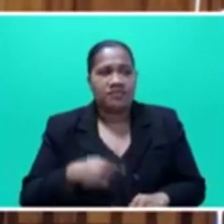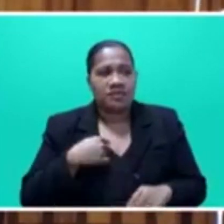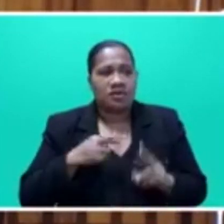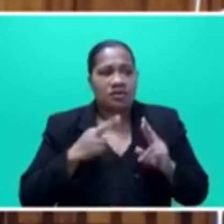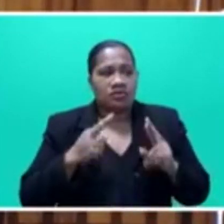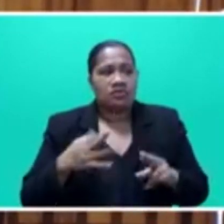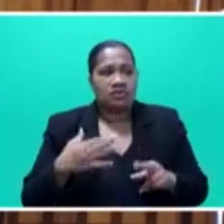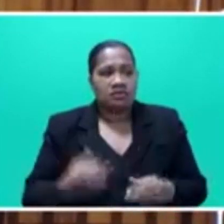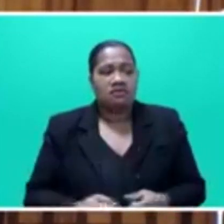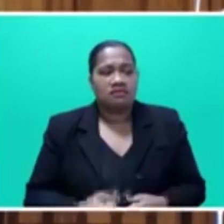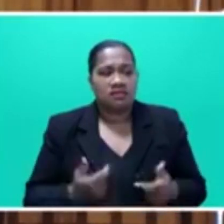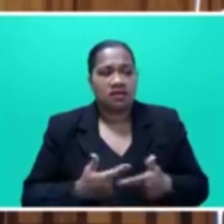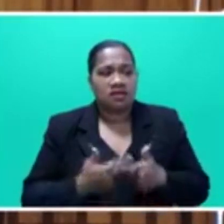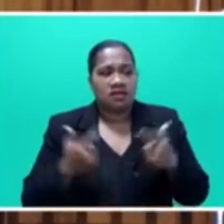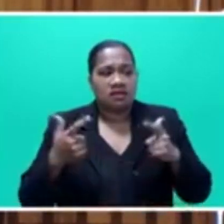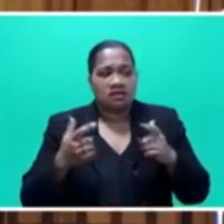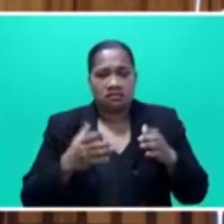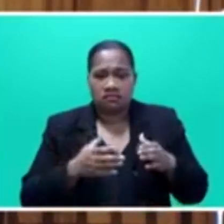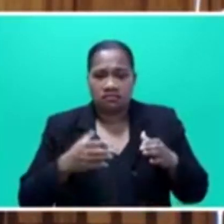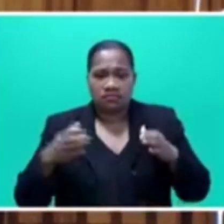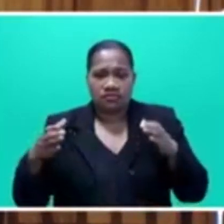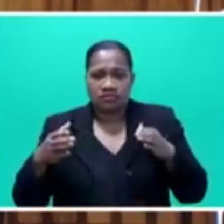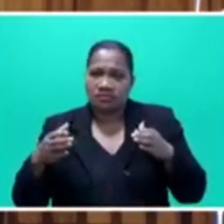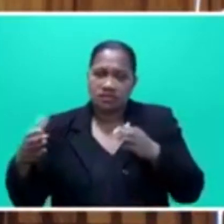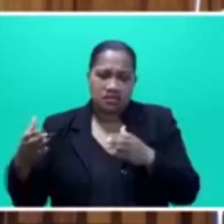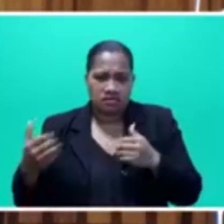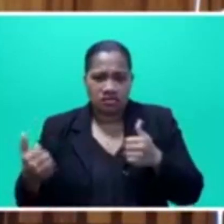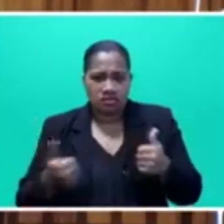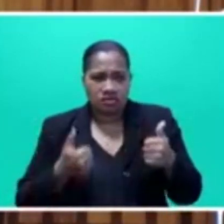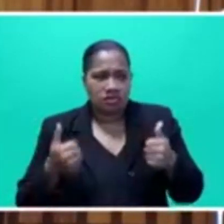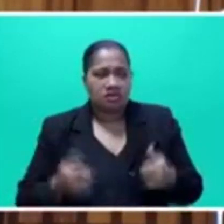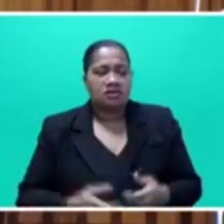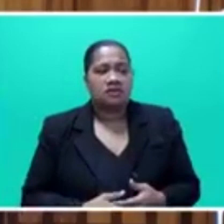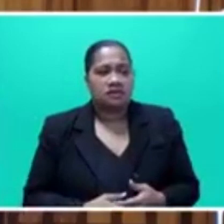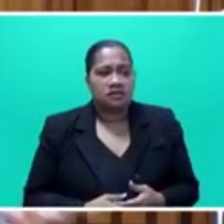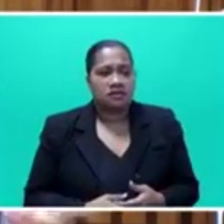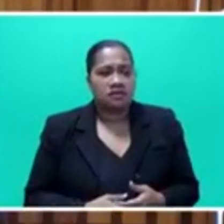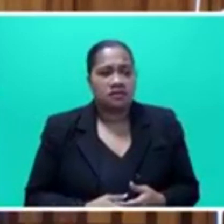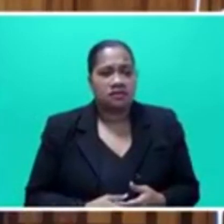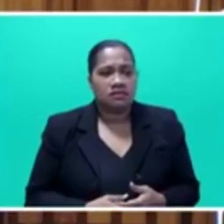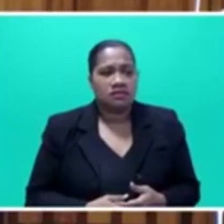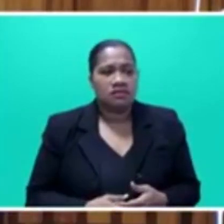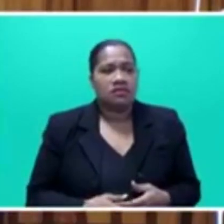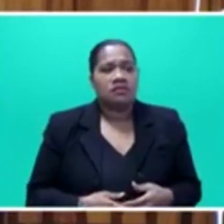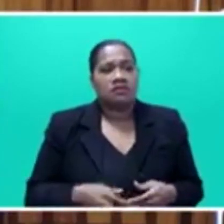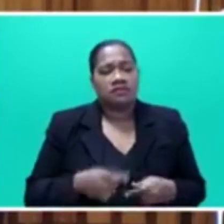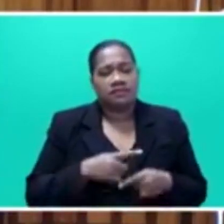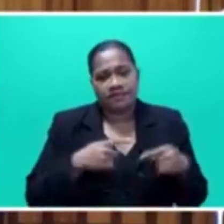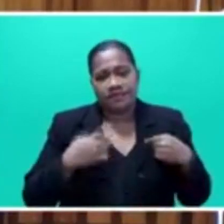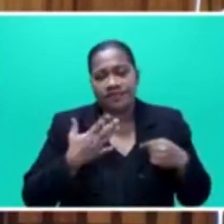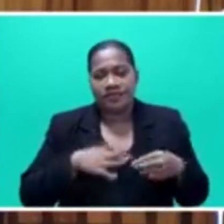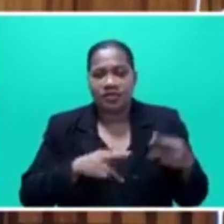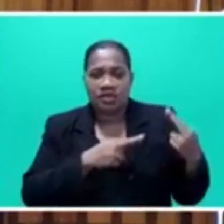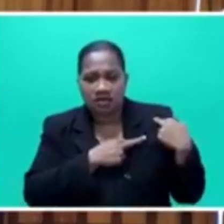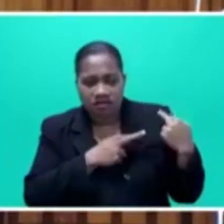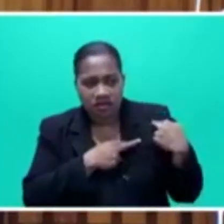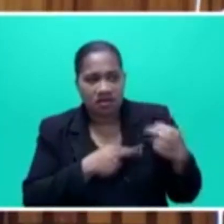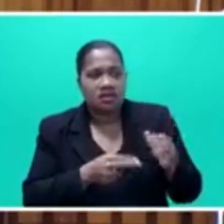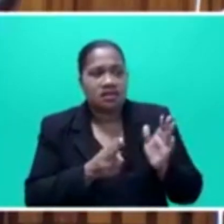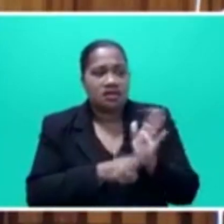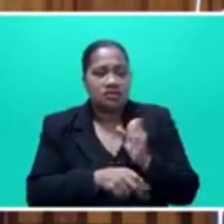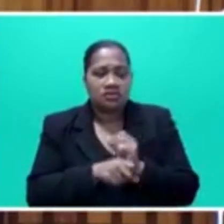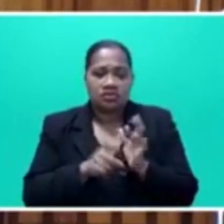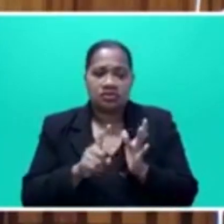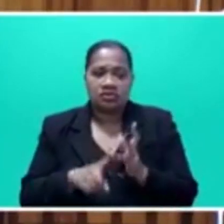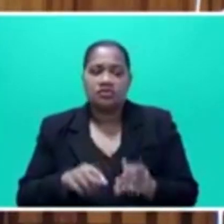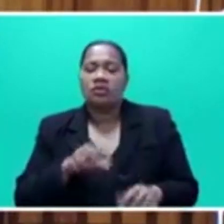had a larger delegation, or delegation is good. Then they retracted, oh, we want accountability. Then they got some NGOs to give them. They said,